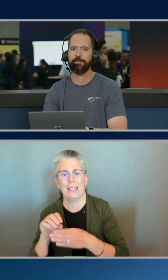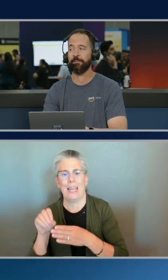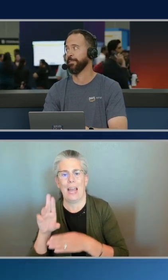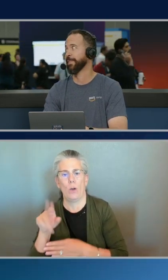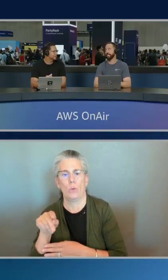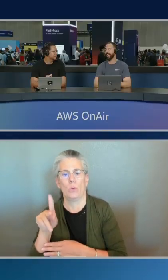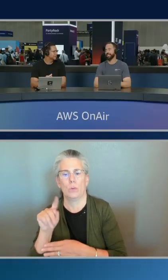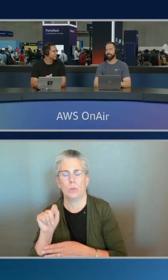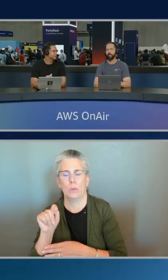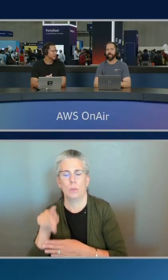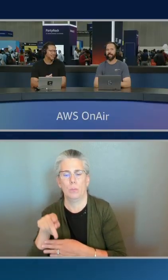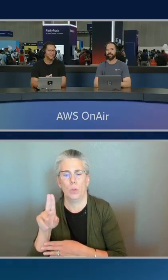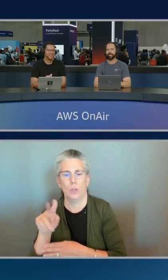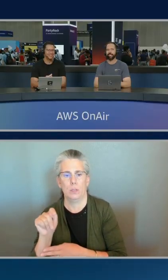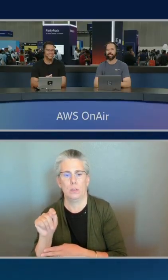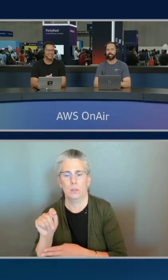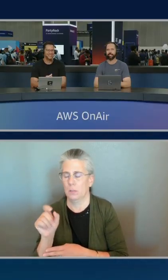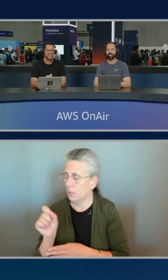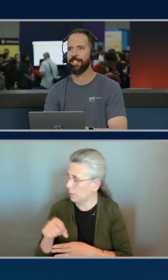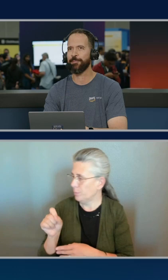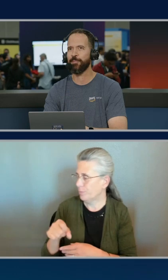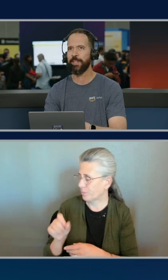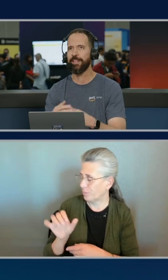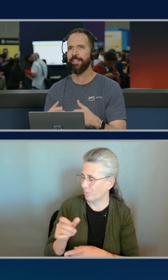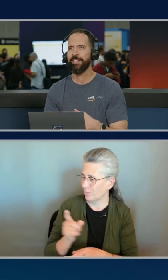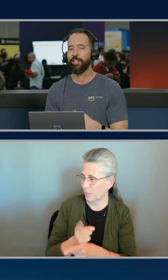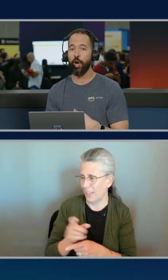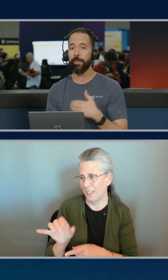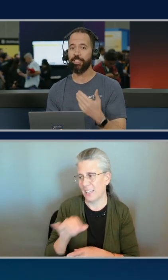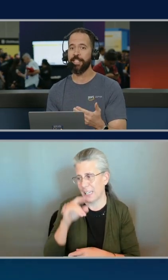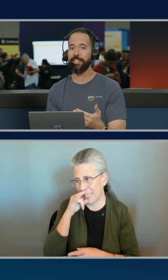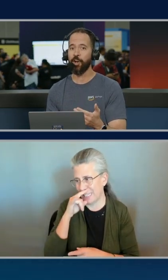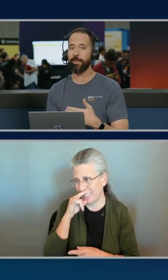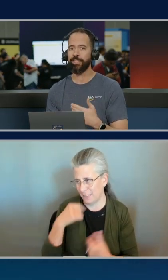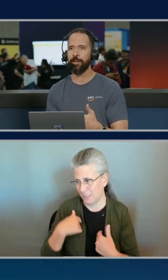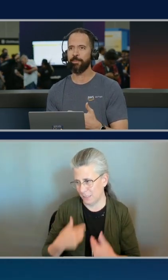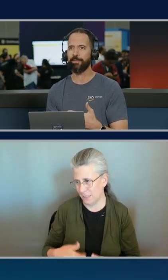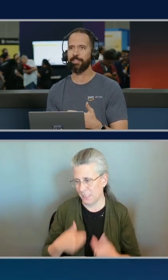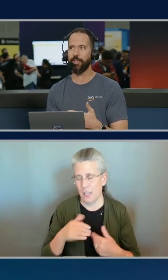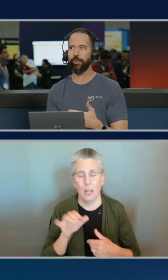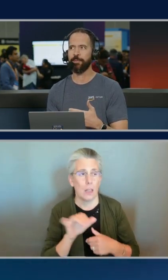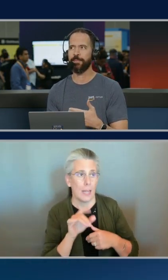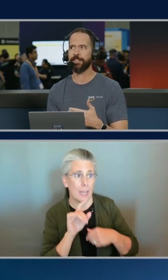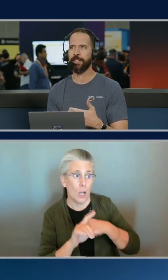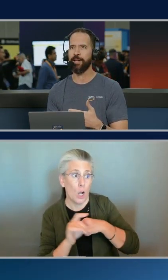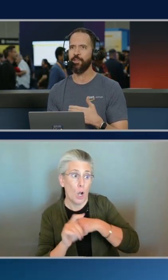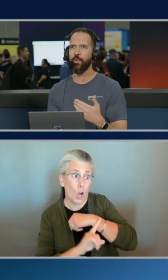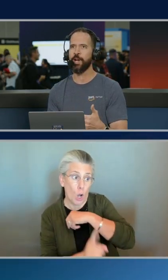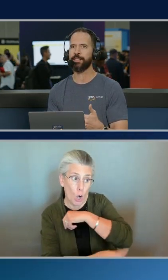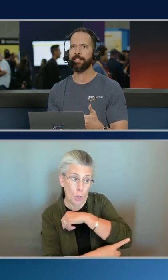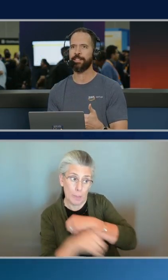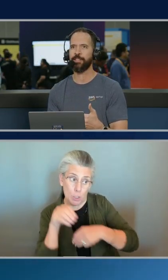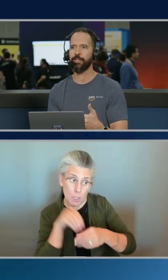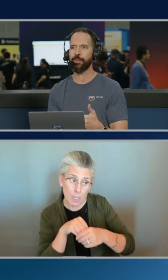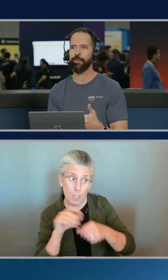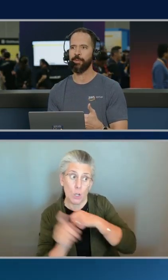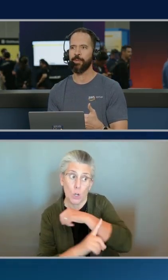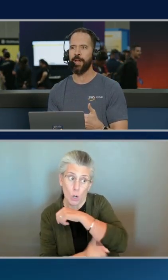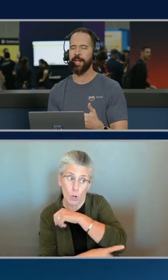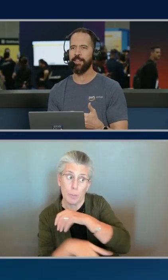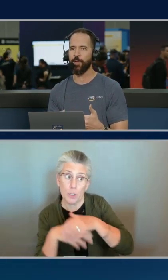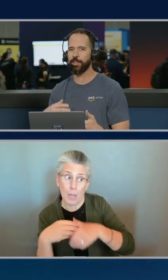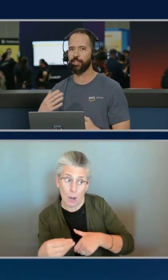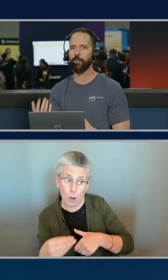like a kid. Yeah, the way I like to say it is garbage in, garbage out. So there's a lot of nuances